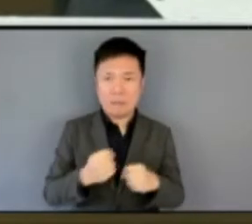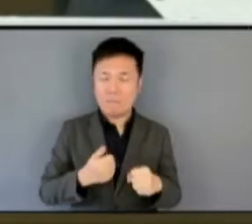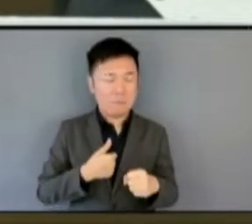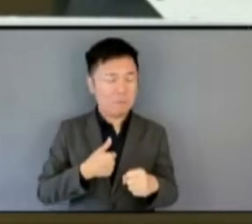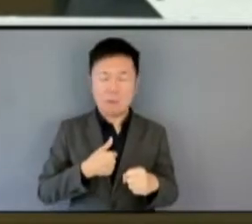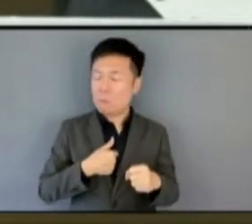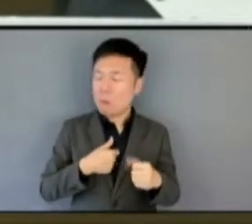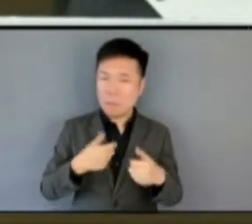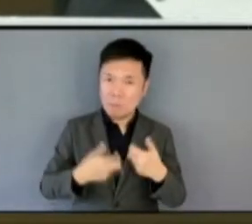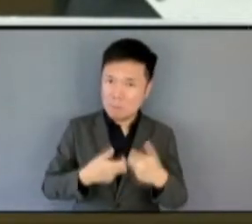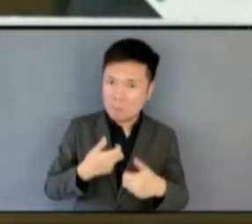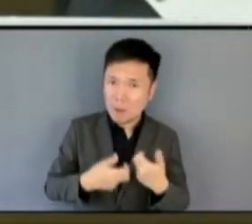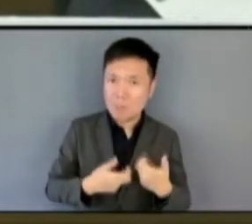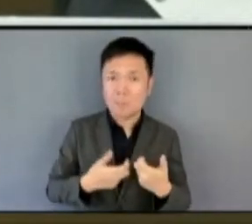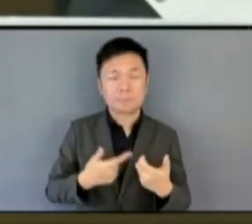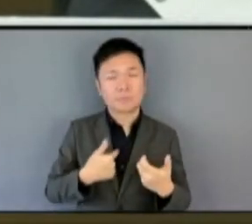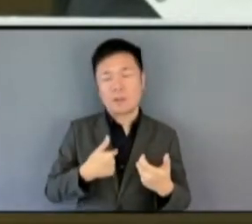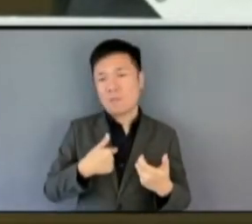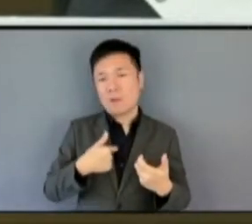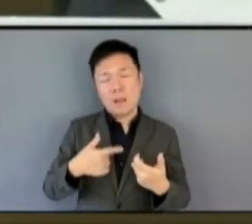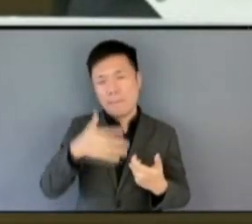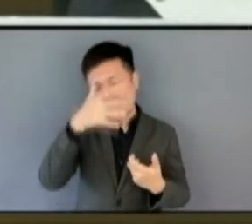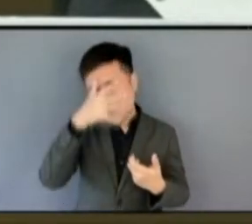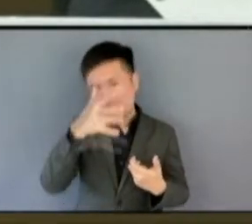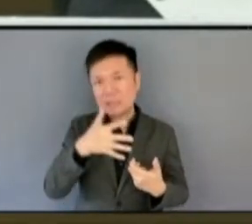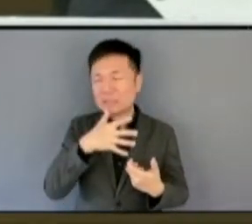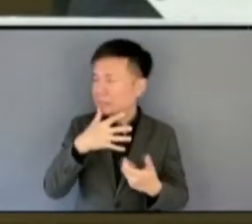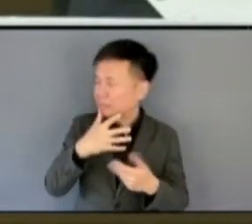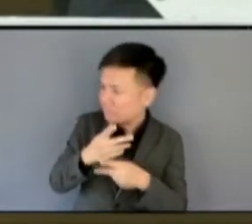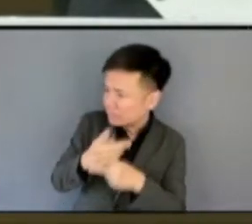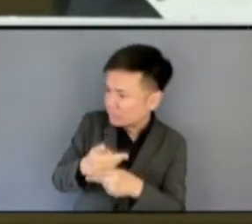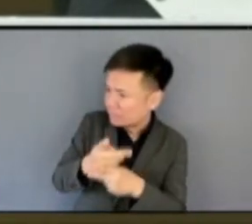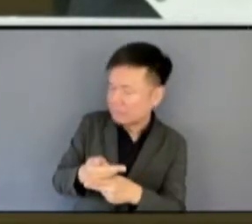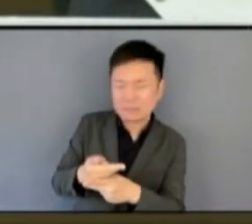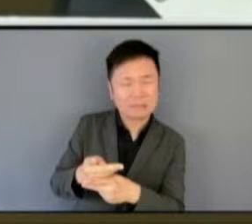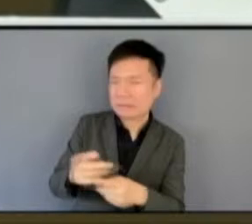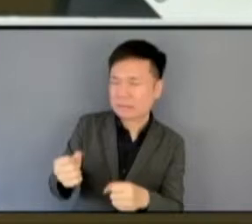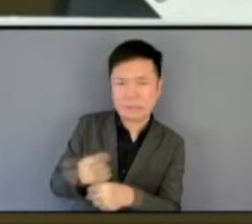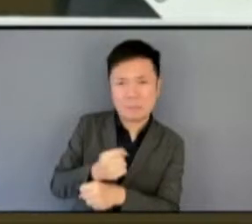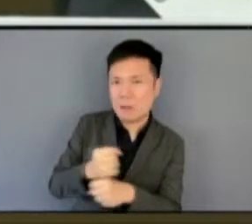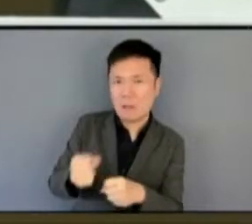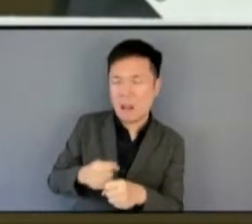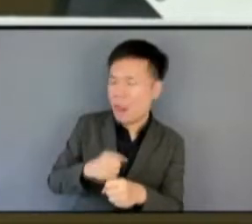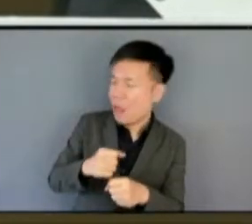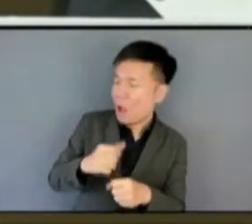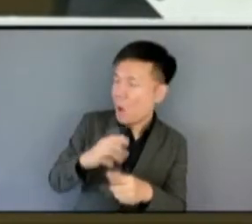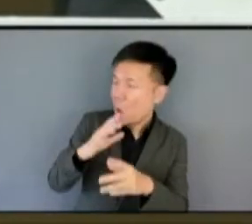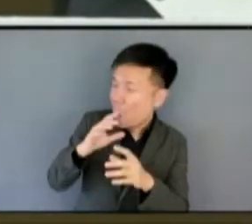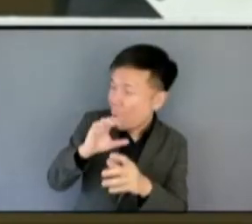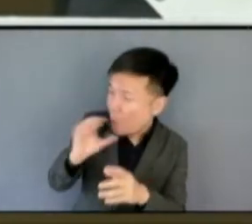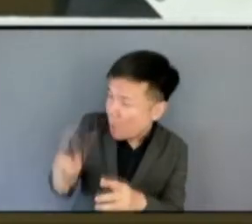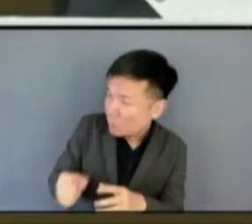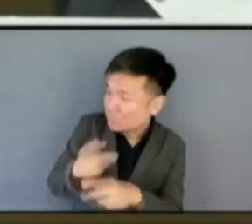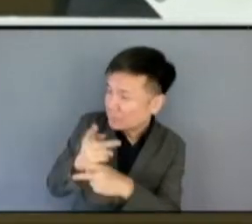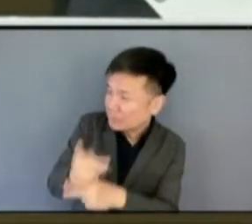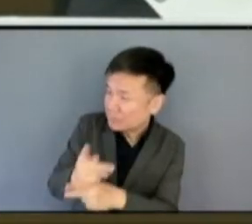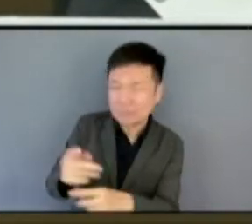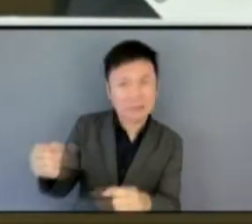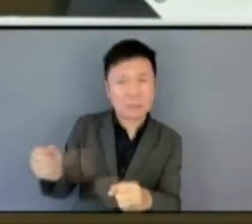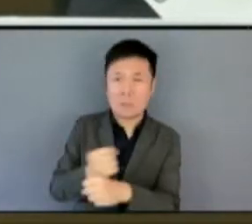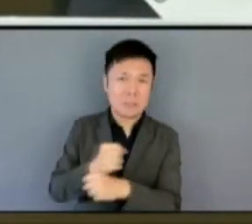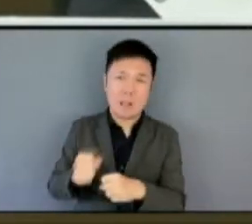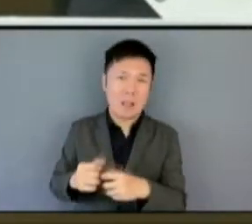their ancient parents, their aging parents and grandparents, as well as their children.